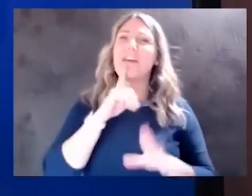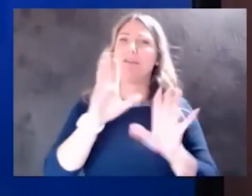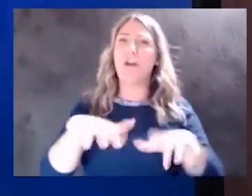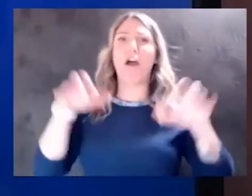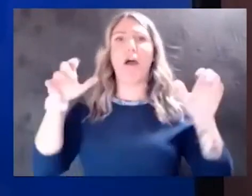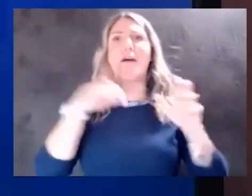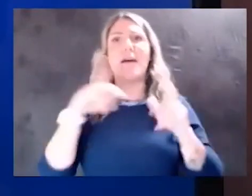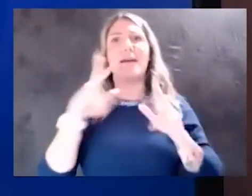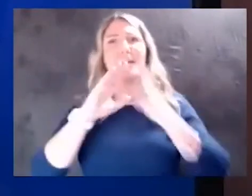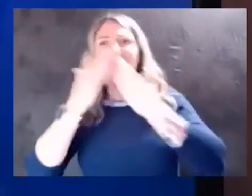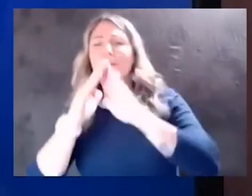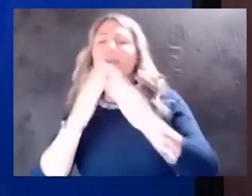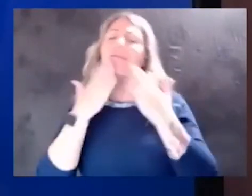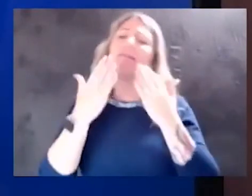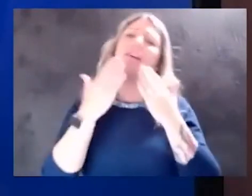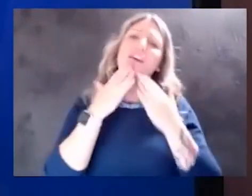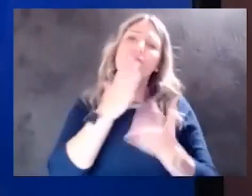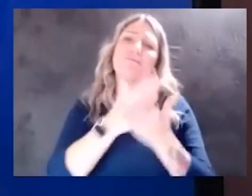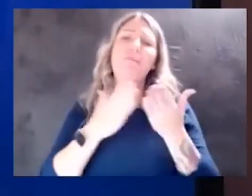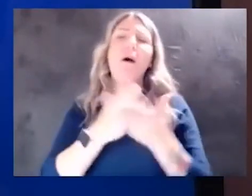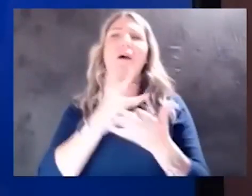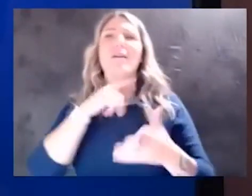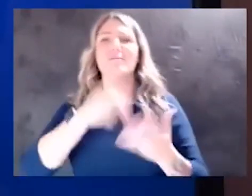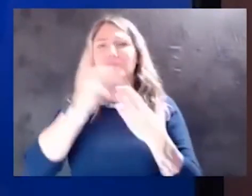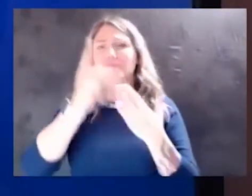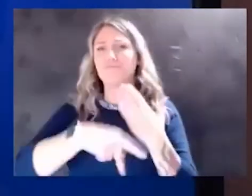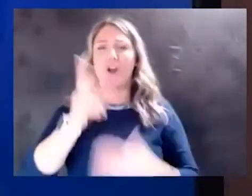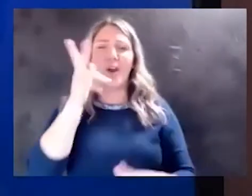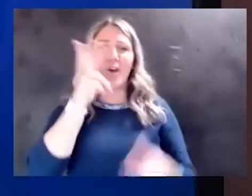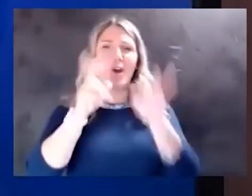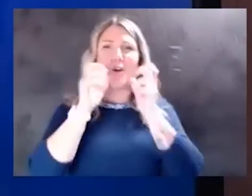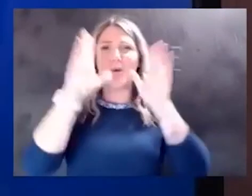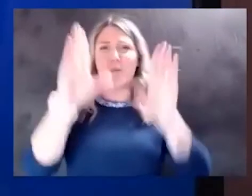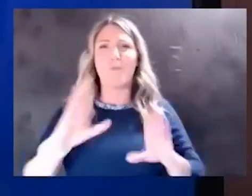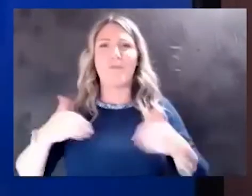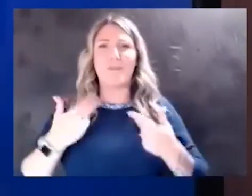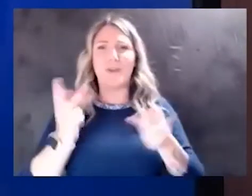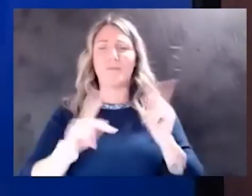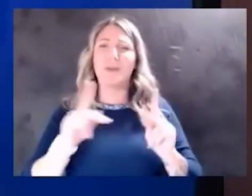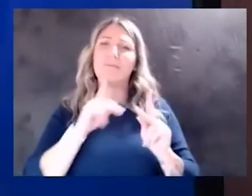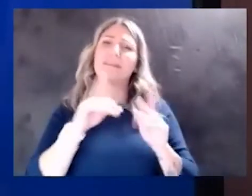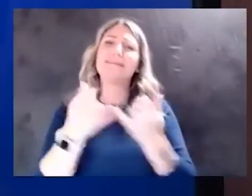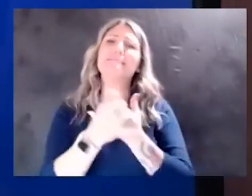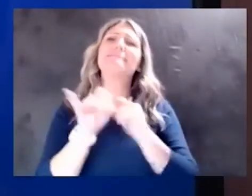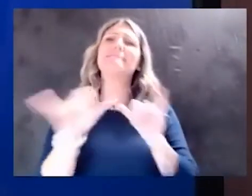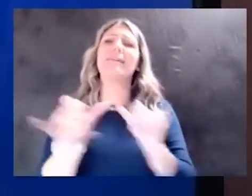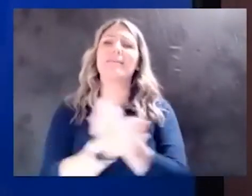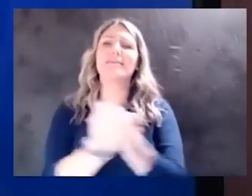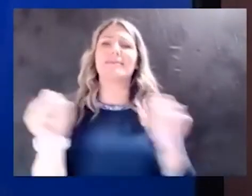program. We've heard from some great young people today. And remember, stay safe out there. Don't be part of the